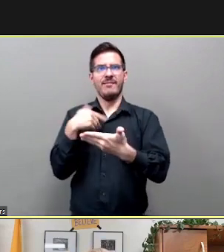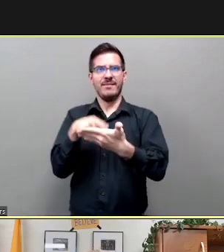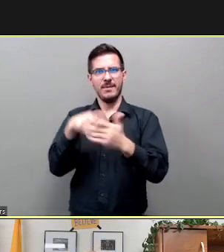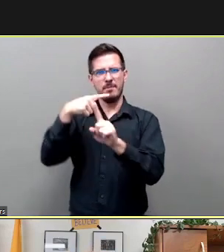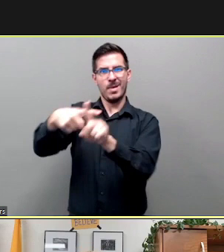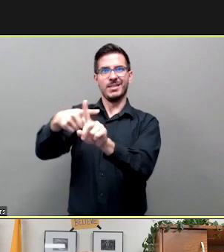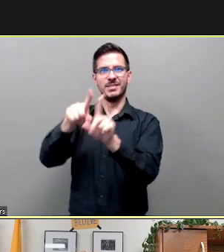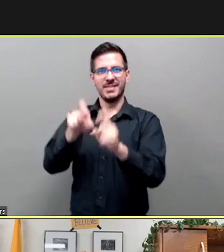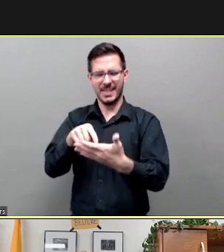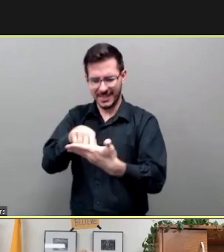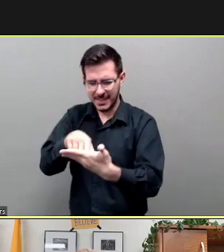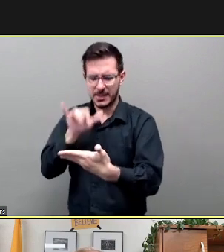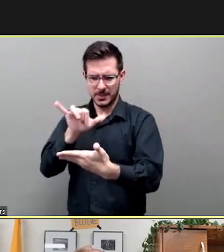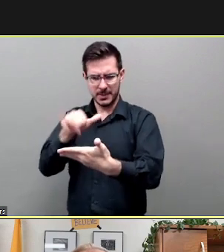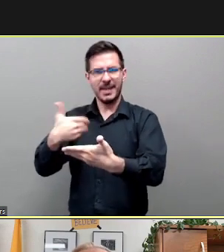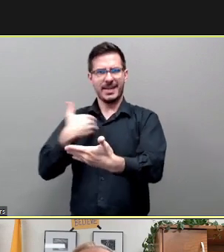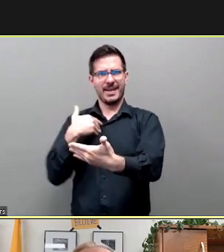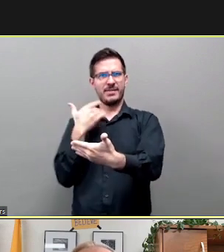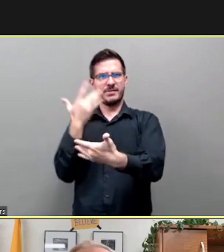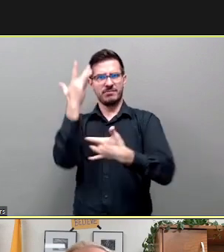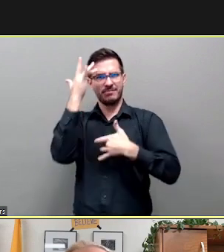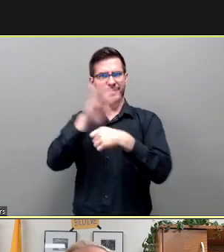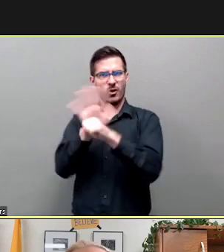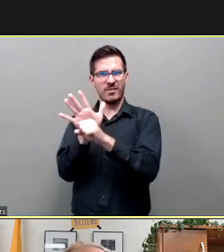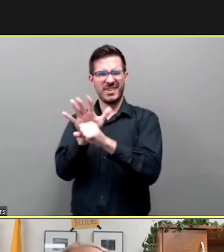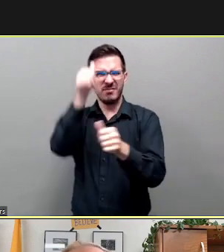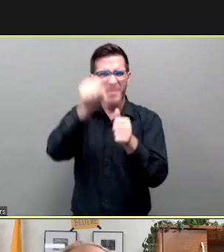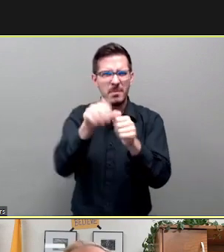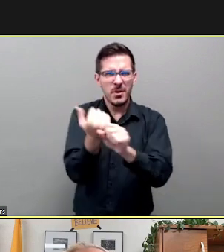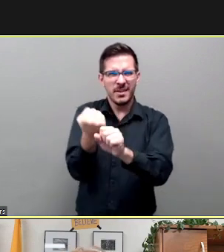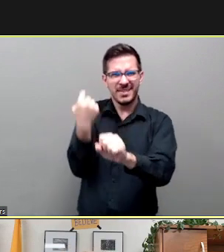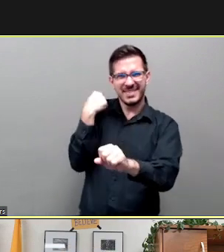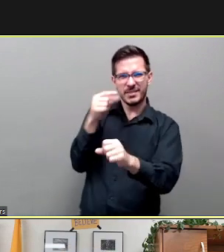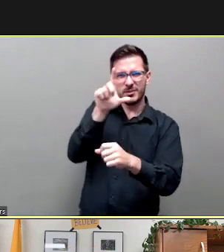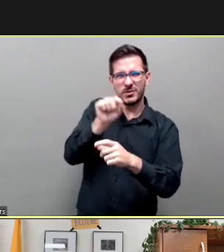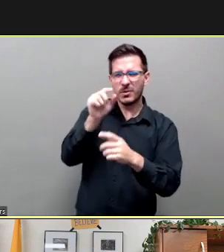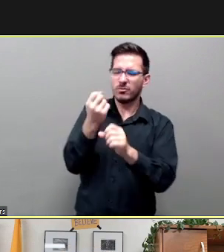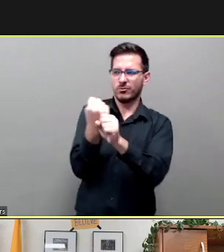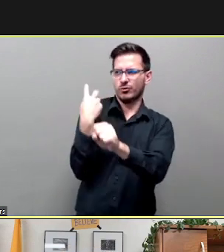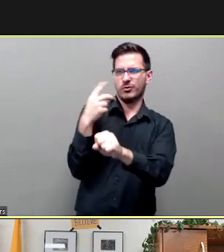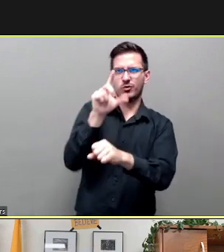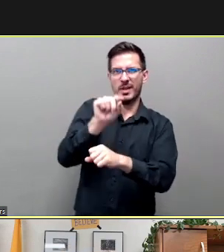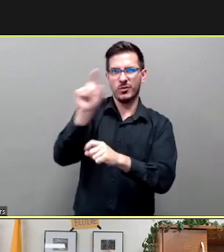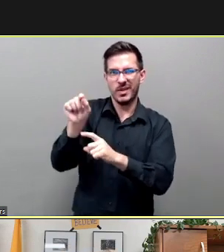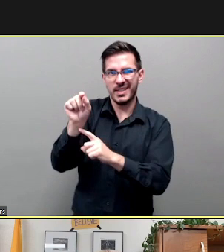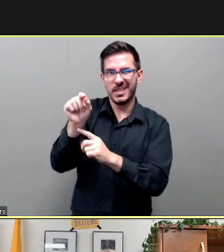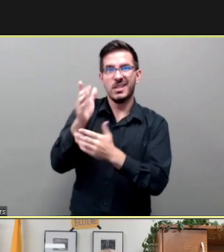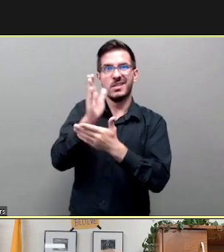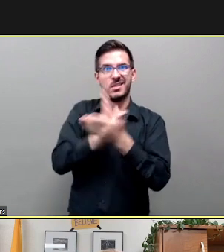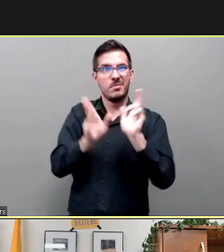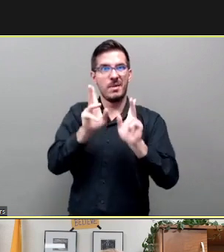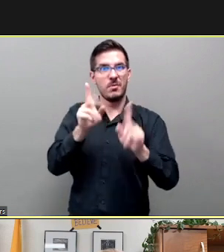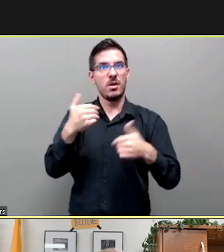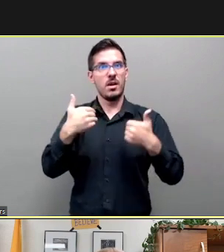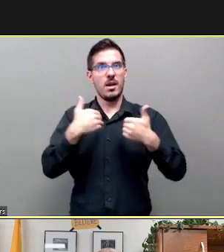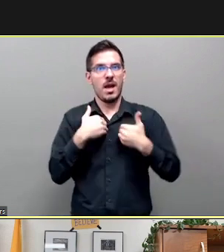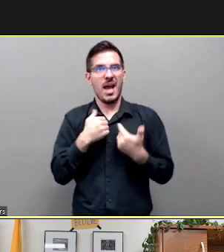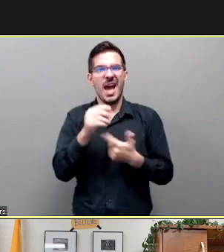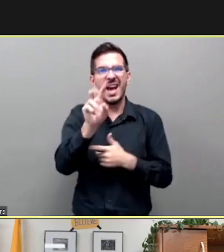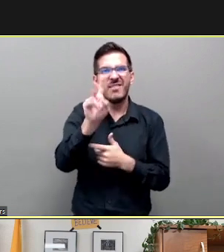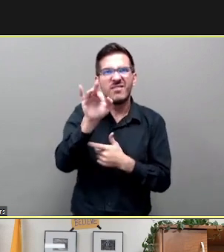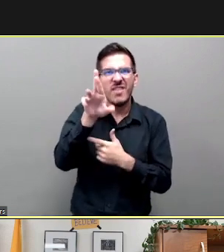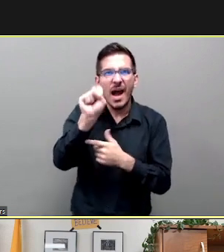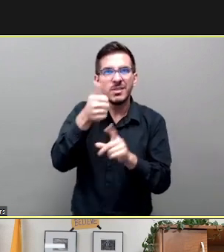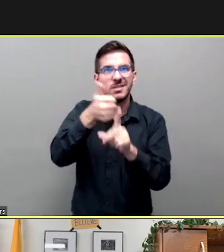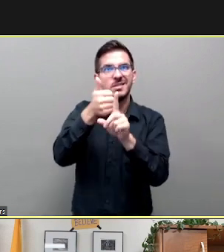remember, way back in the summer of 2020, when we were learning that there were some people who still had dead viral particles in their nose. It's